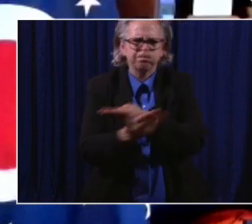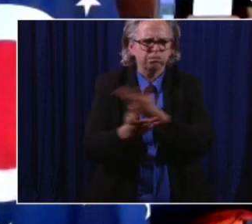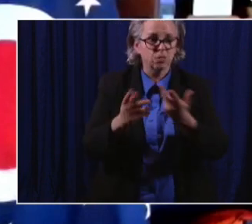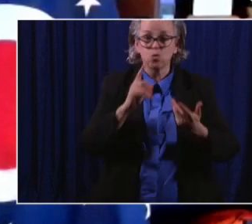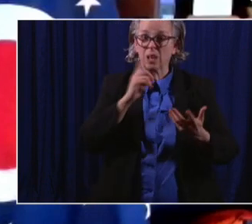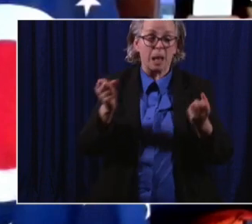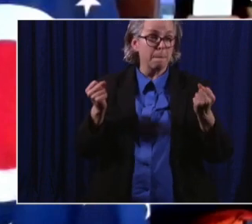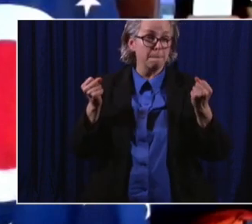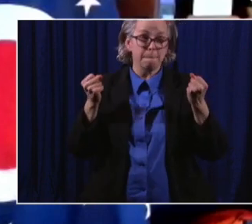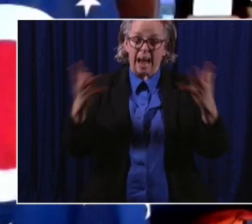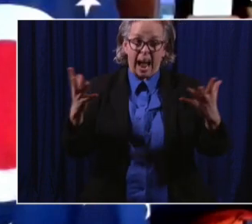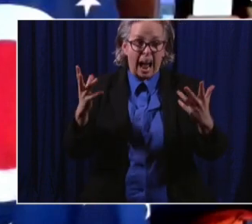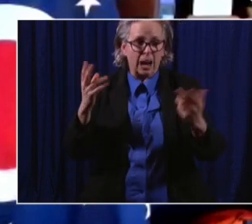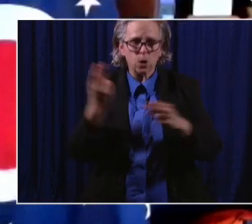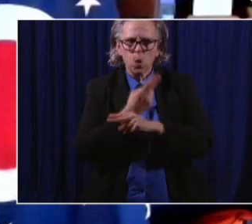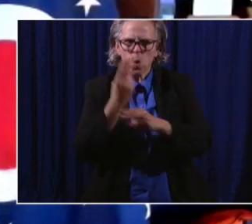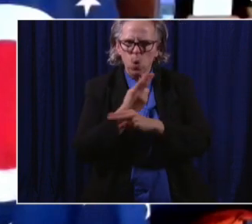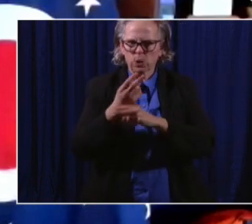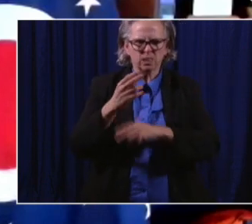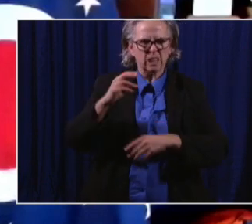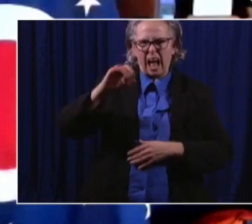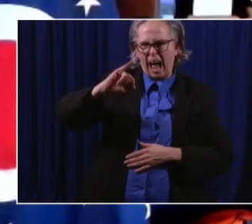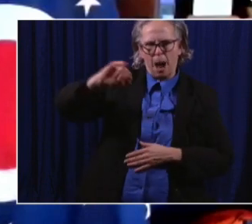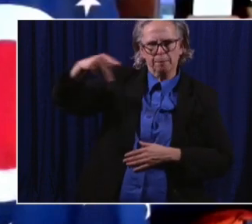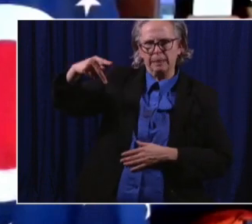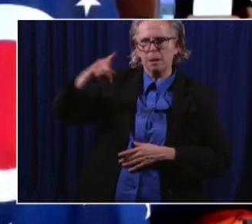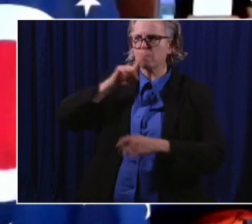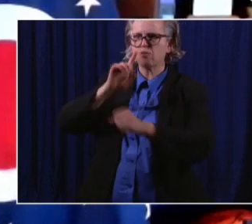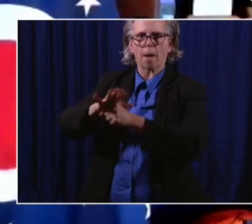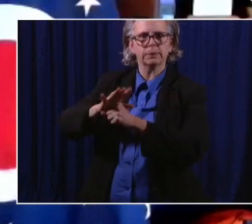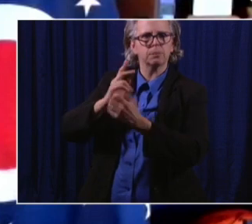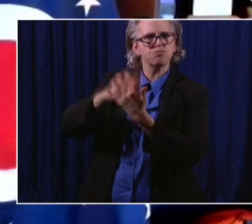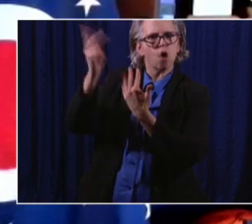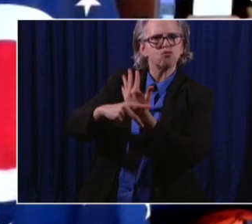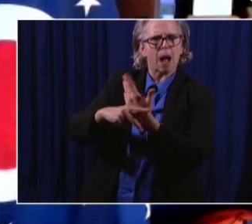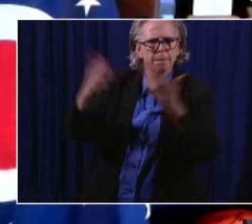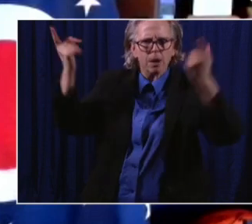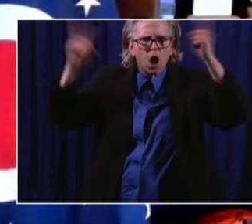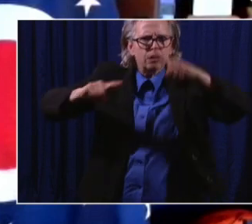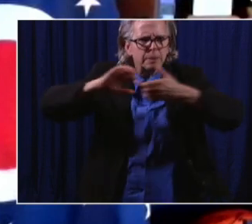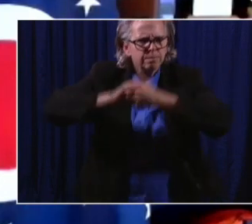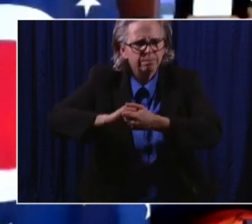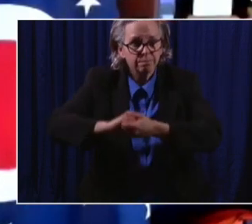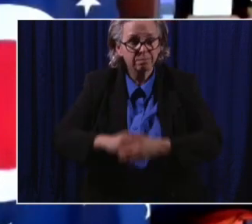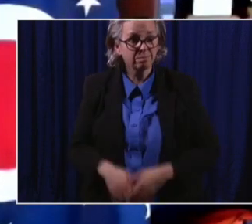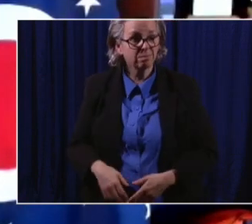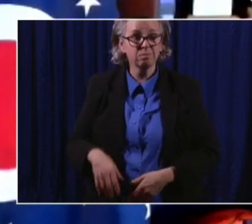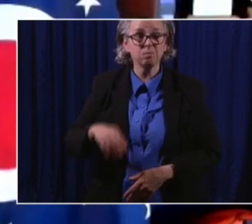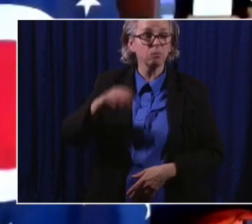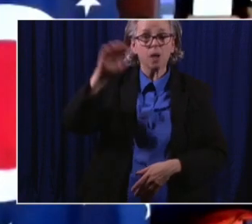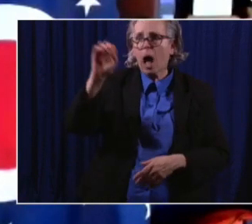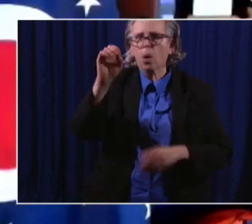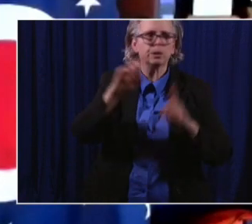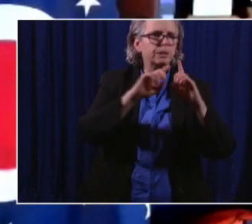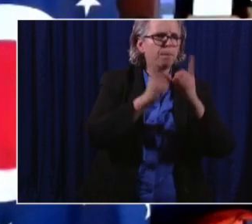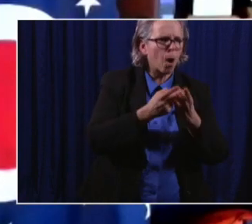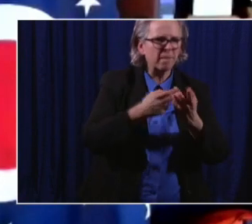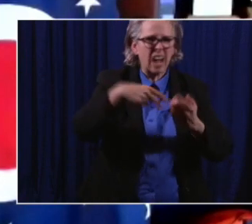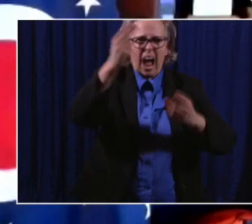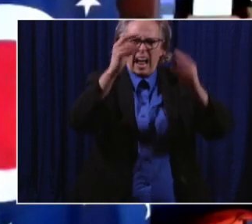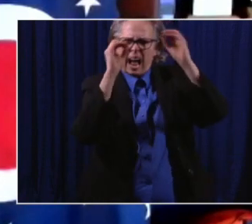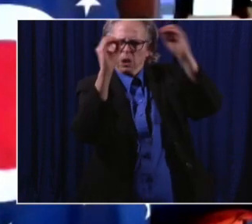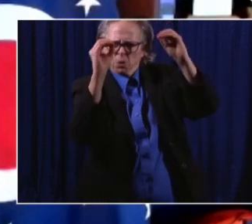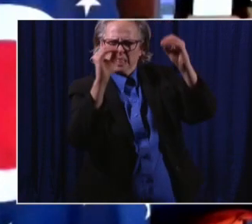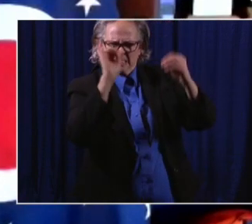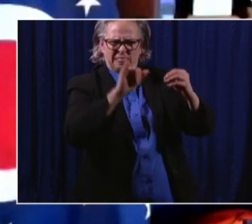Promise to move forward with this. So I want to thank the Ohio Department of Higher Education, the tech transfer offices at these universities, and